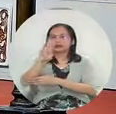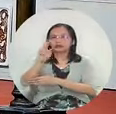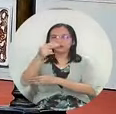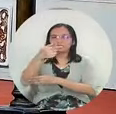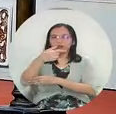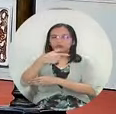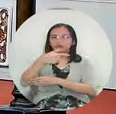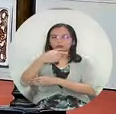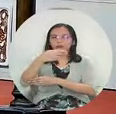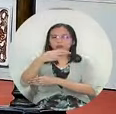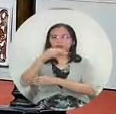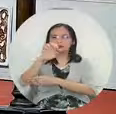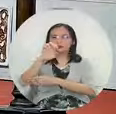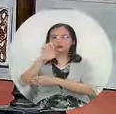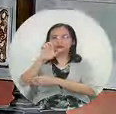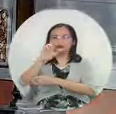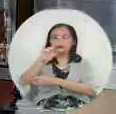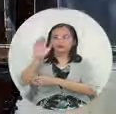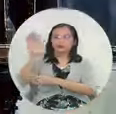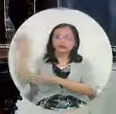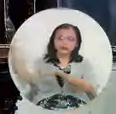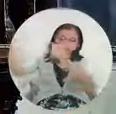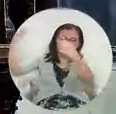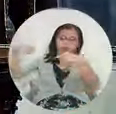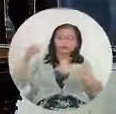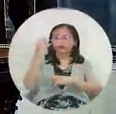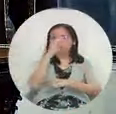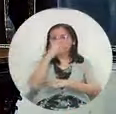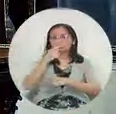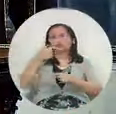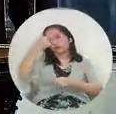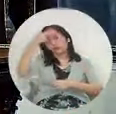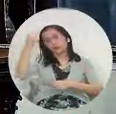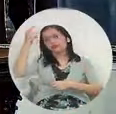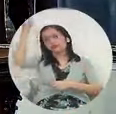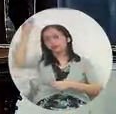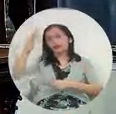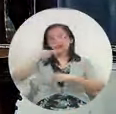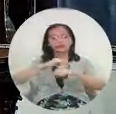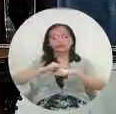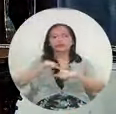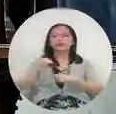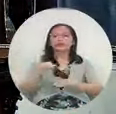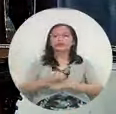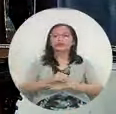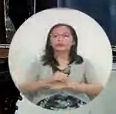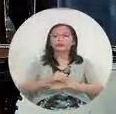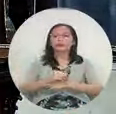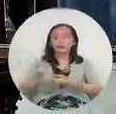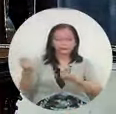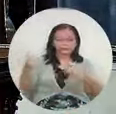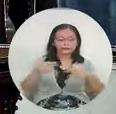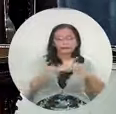was here because God placed him here in Cebu City. Yeah. One time they had a meeting.